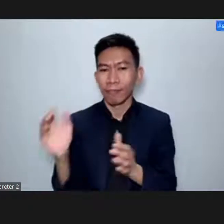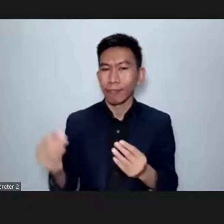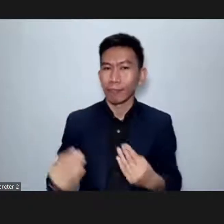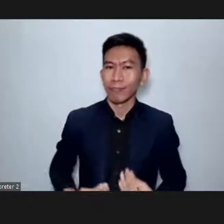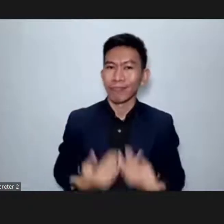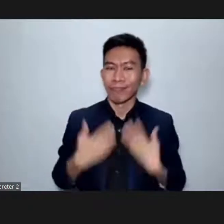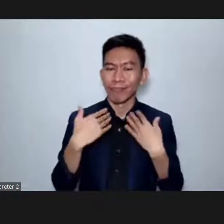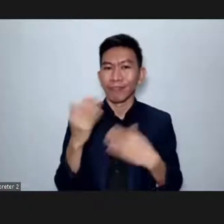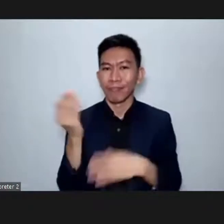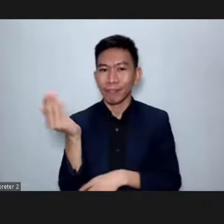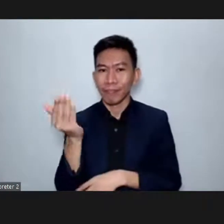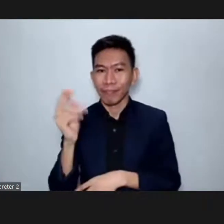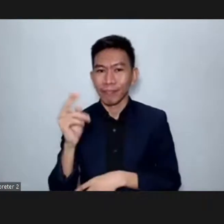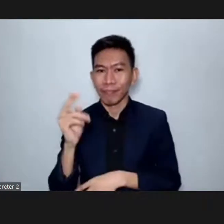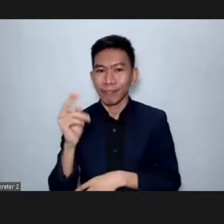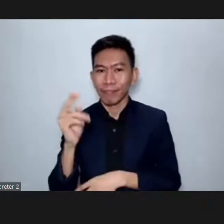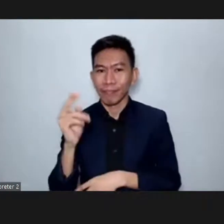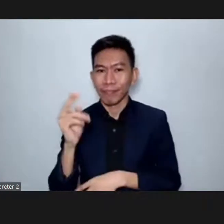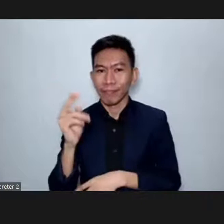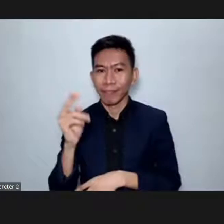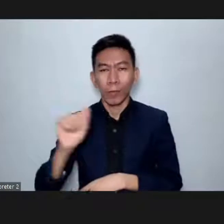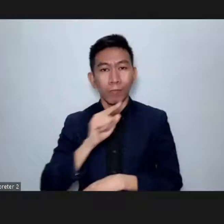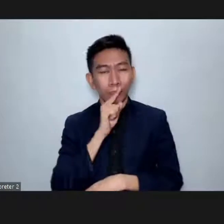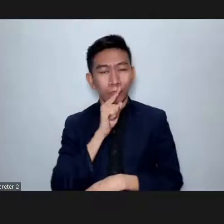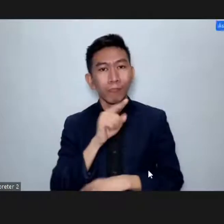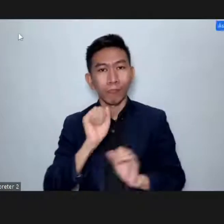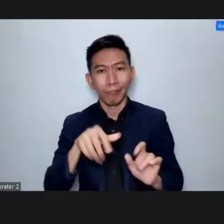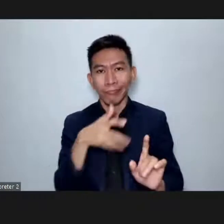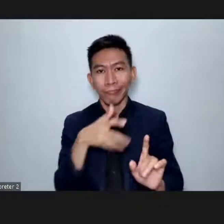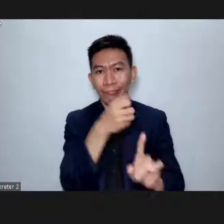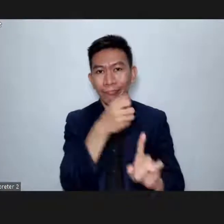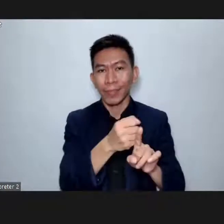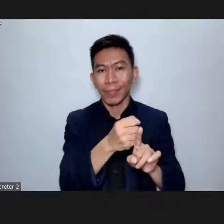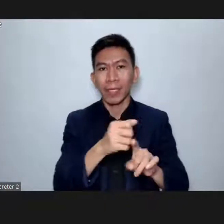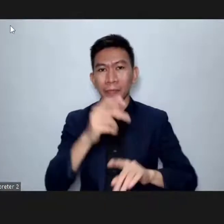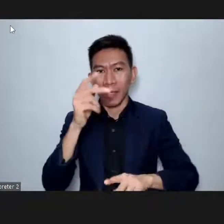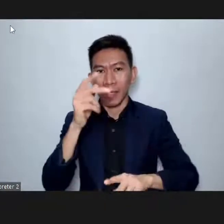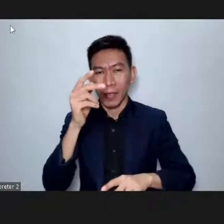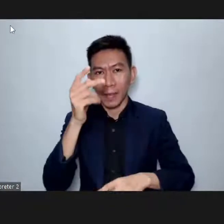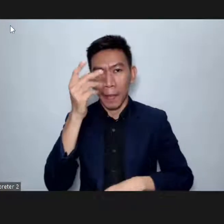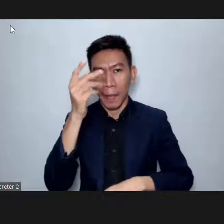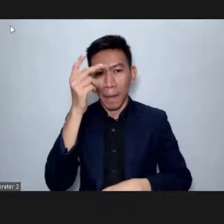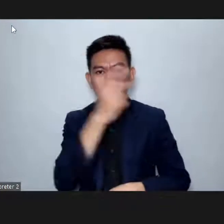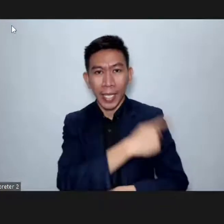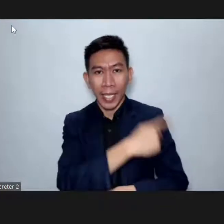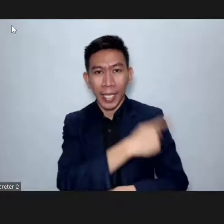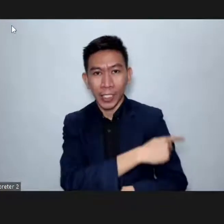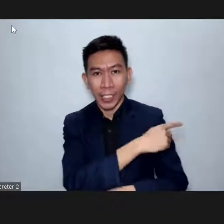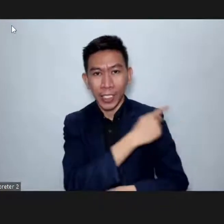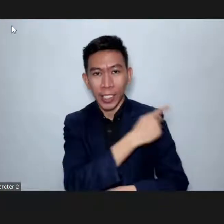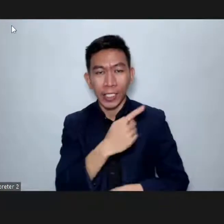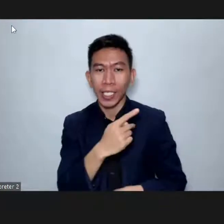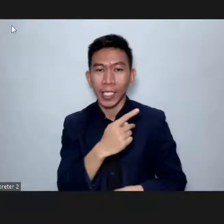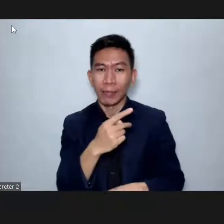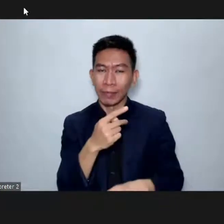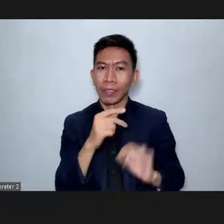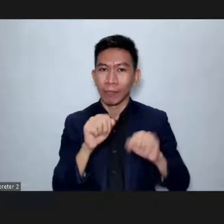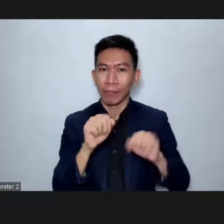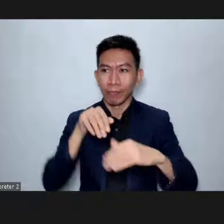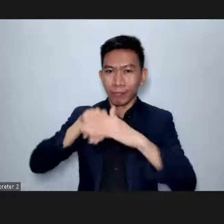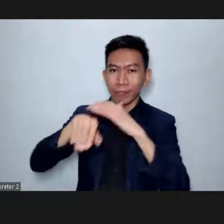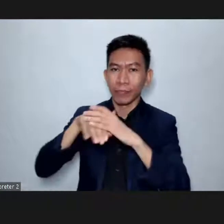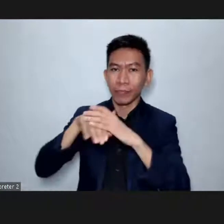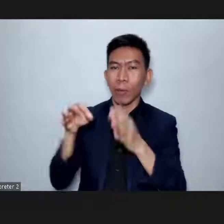will make a lot of difference for our patients to access important health services and